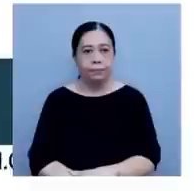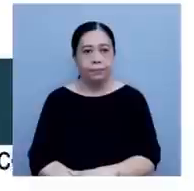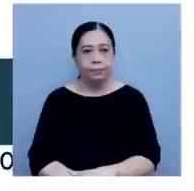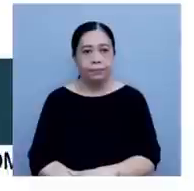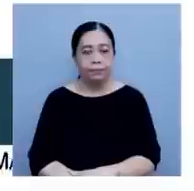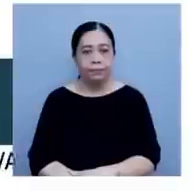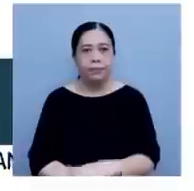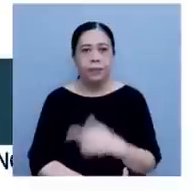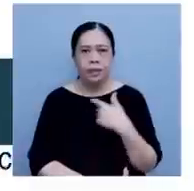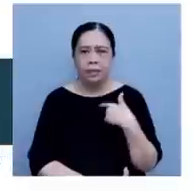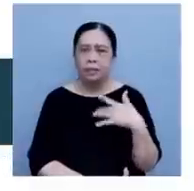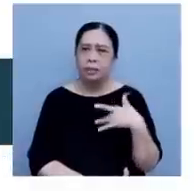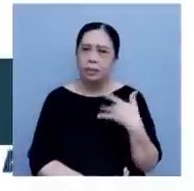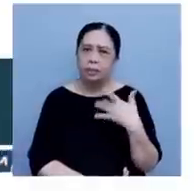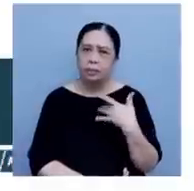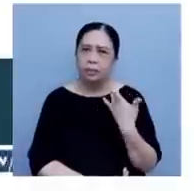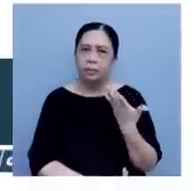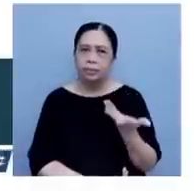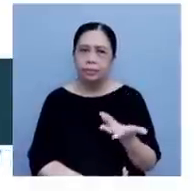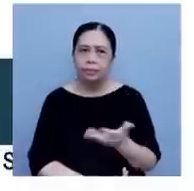they feel like